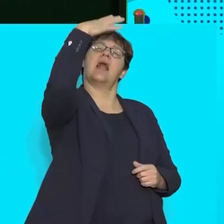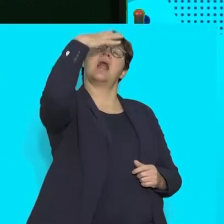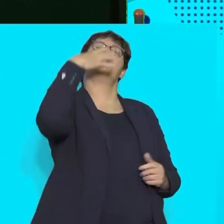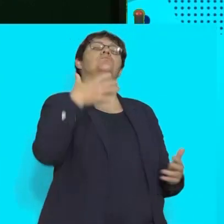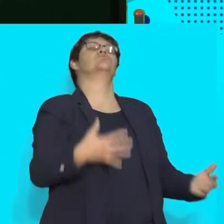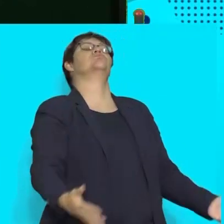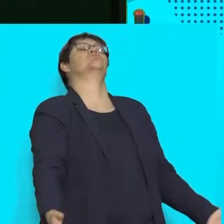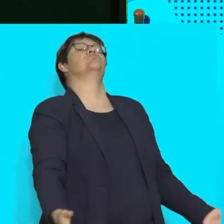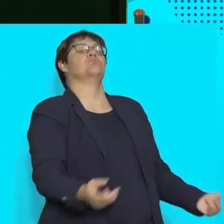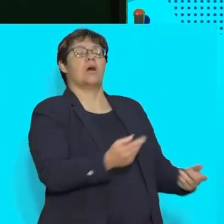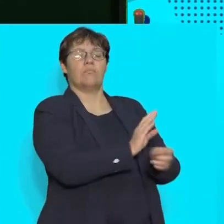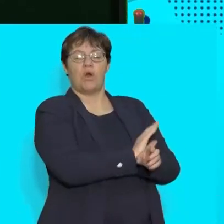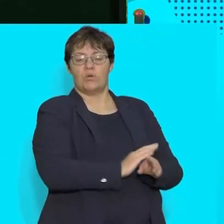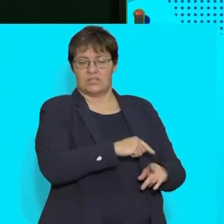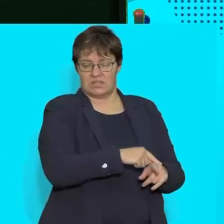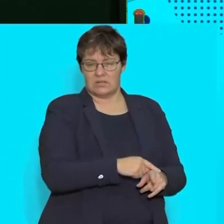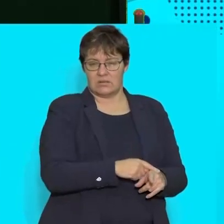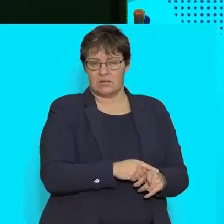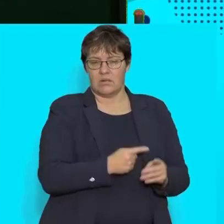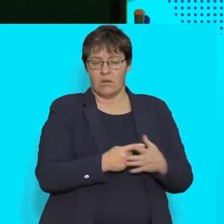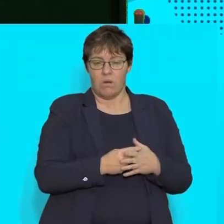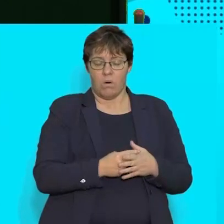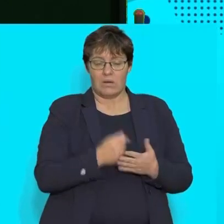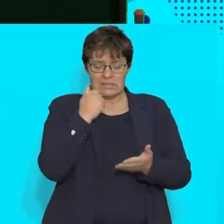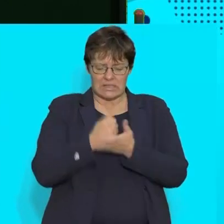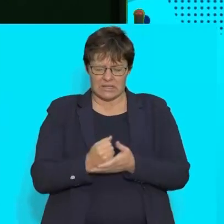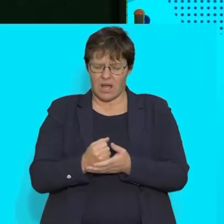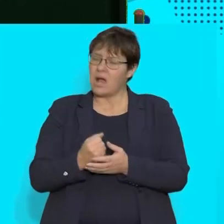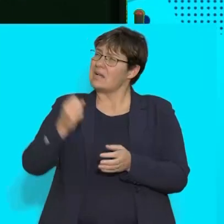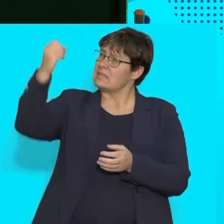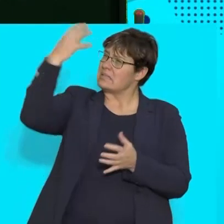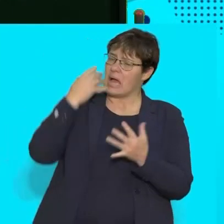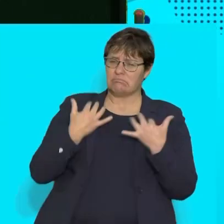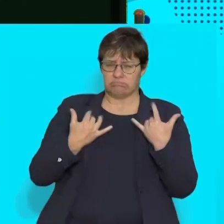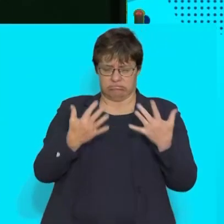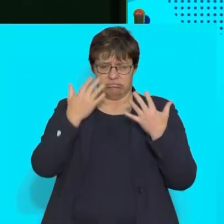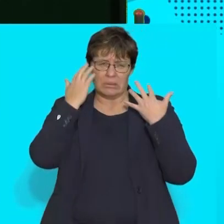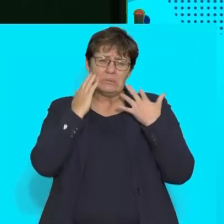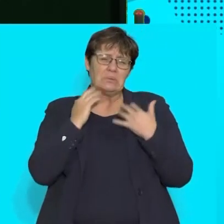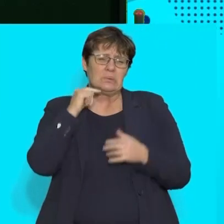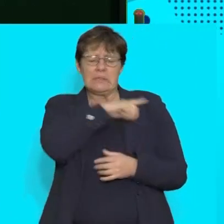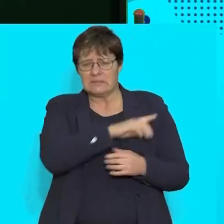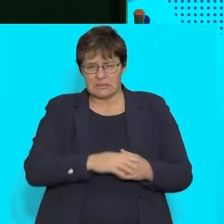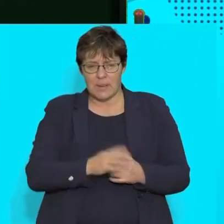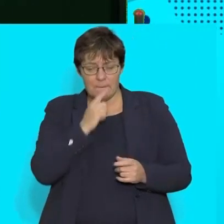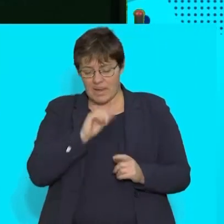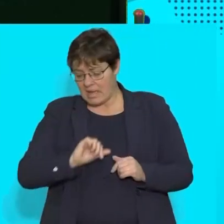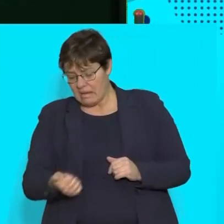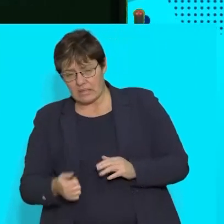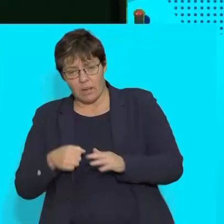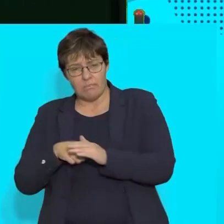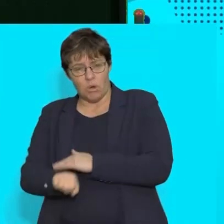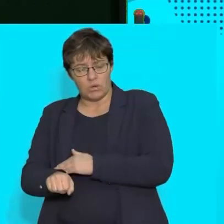sun, or if you were sitting out and getting burnt in the sun? Does that mean that the next generation will be